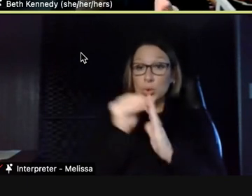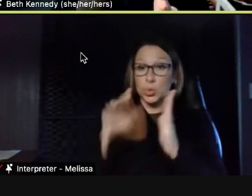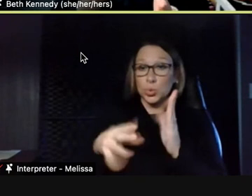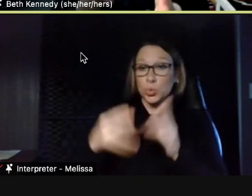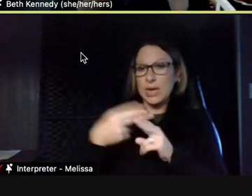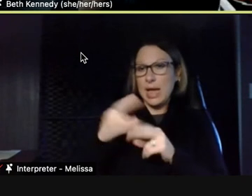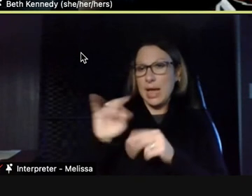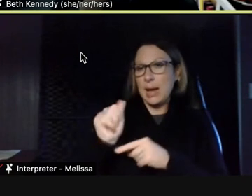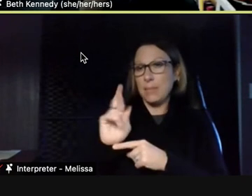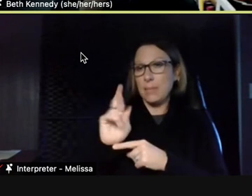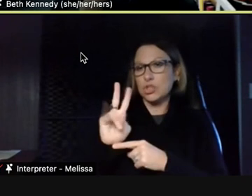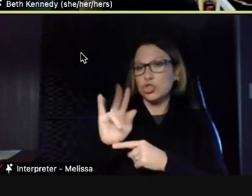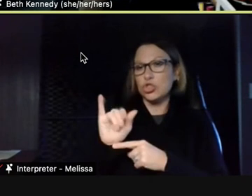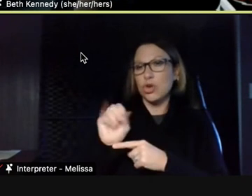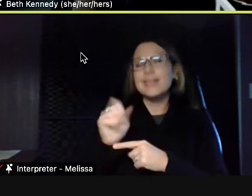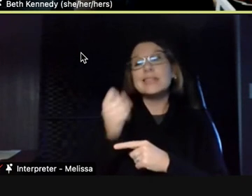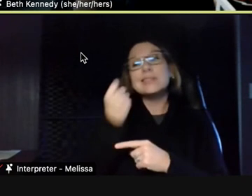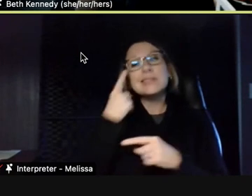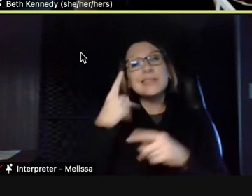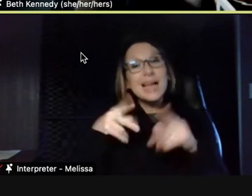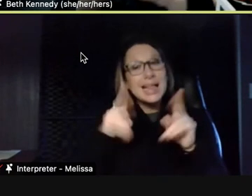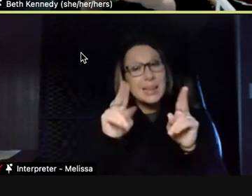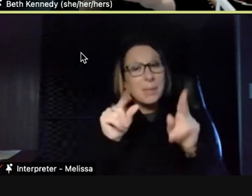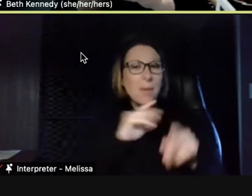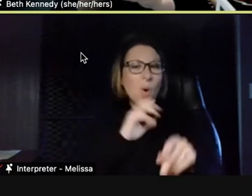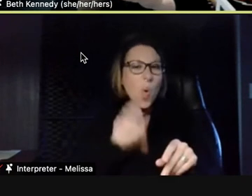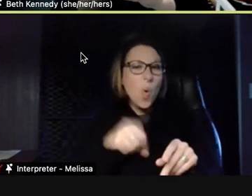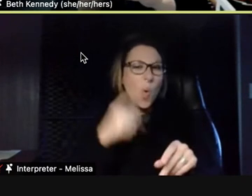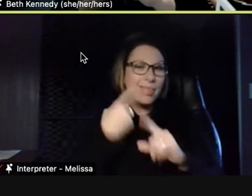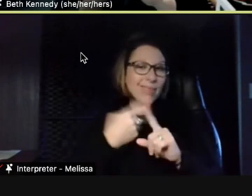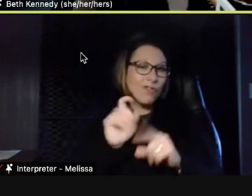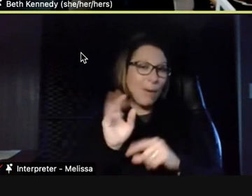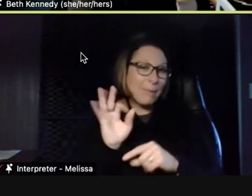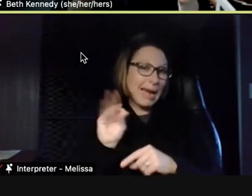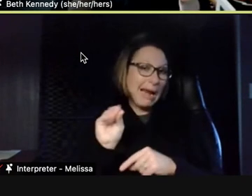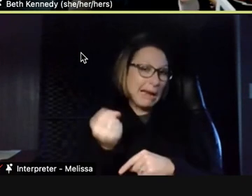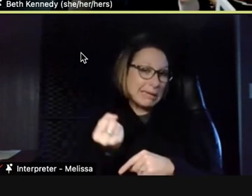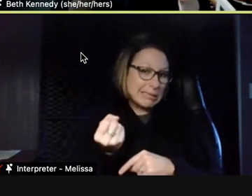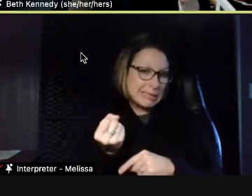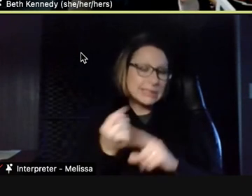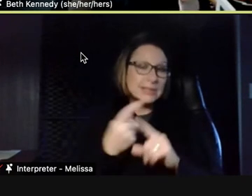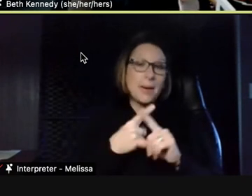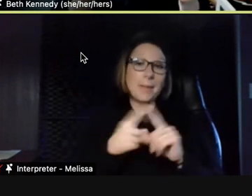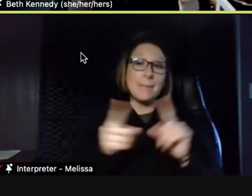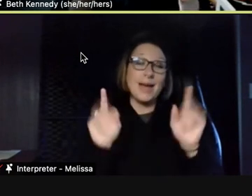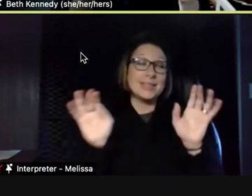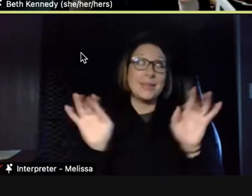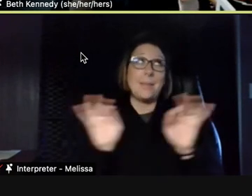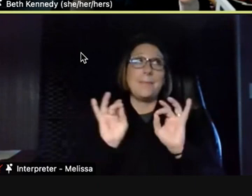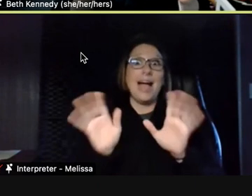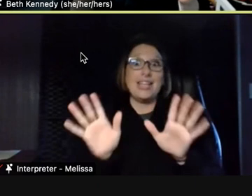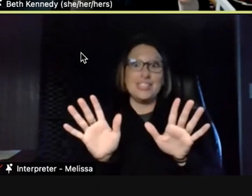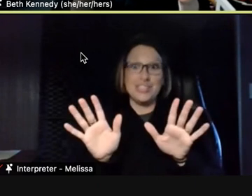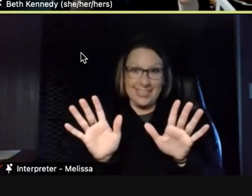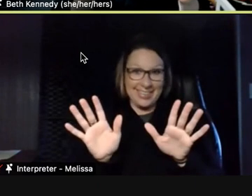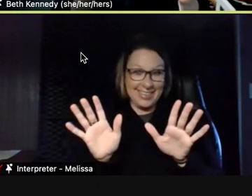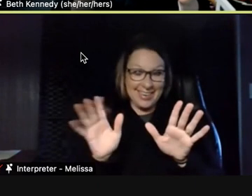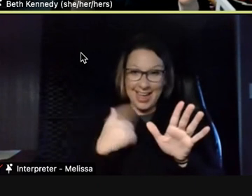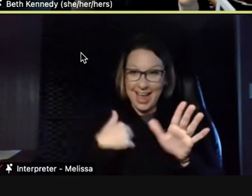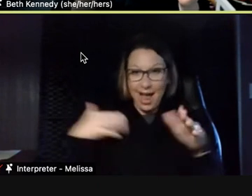is a little old. I think it's like from the 90s or something, but it's magic and I haven't found anything